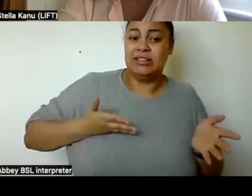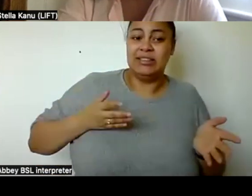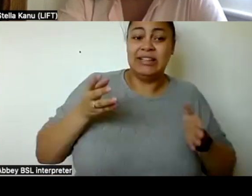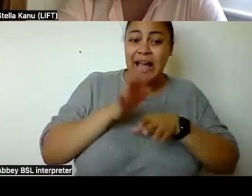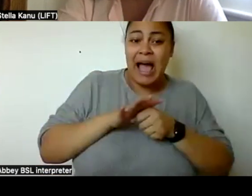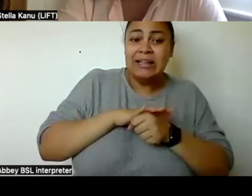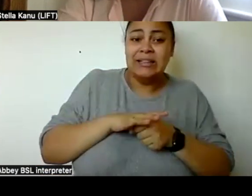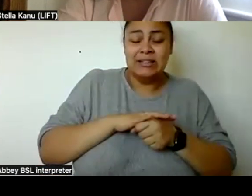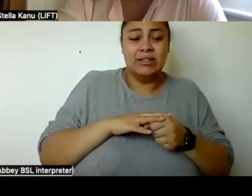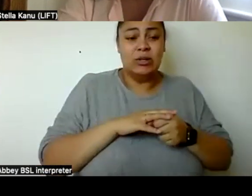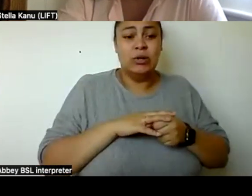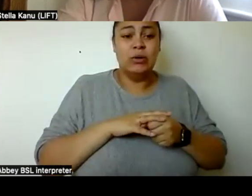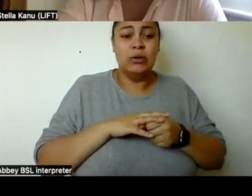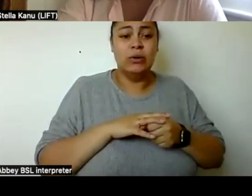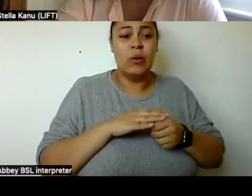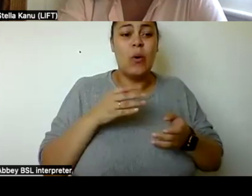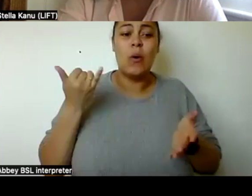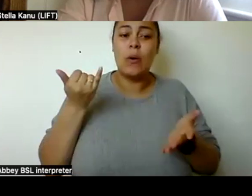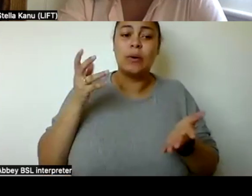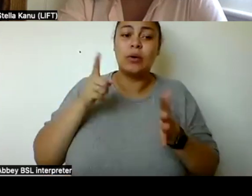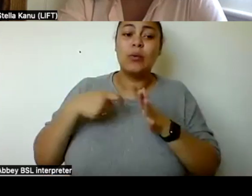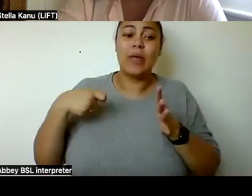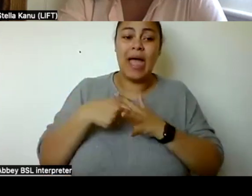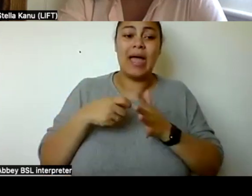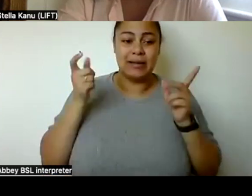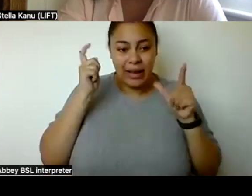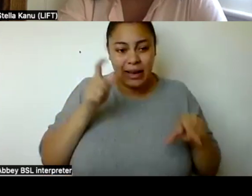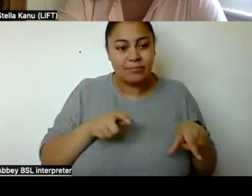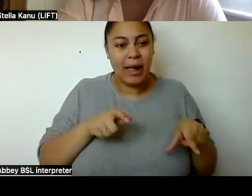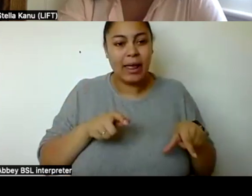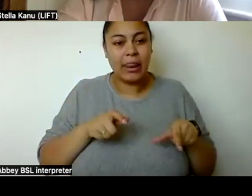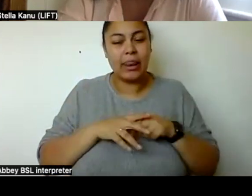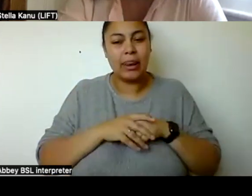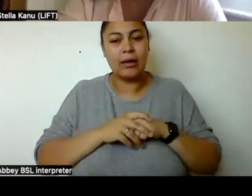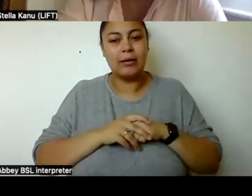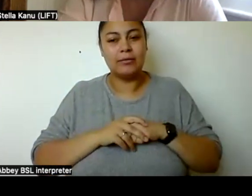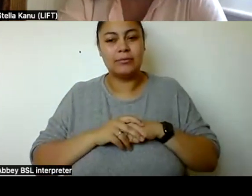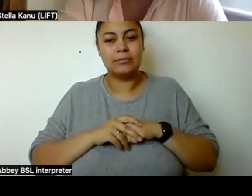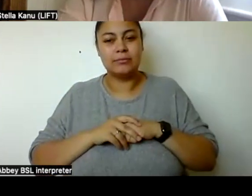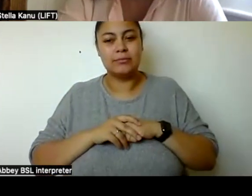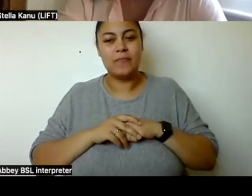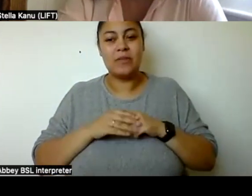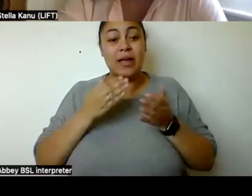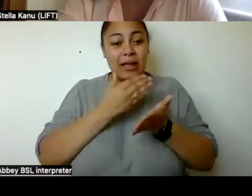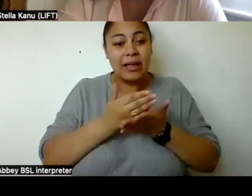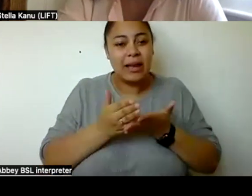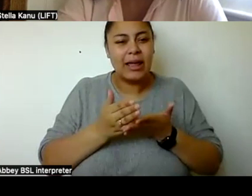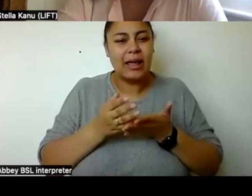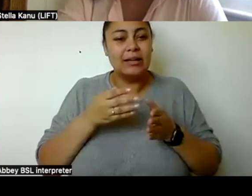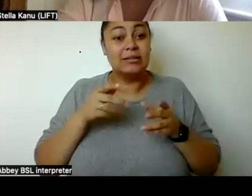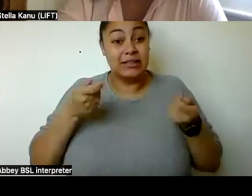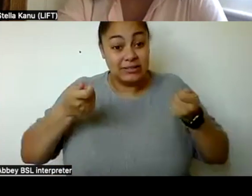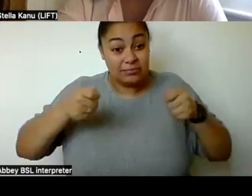to claim leave to remain. And Eva wanted to make it really clear that since